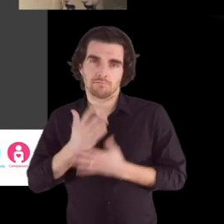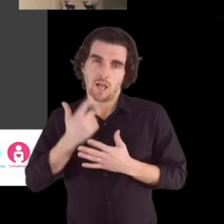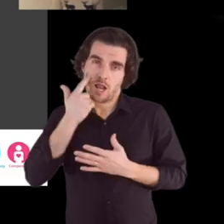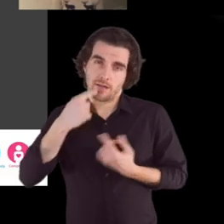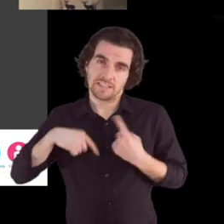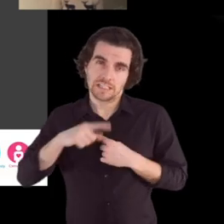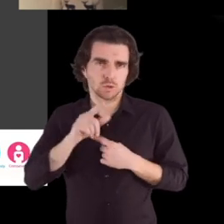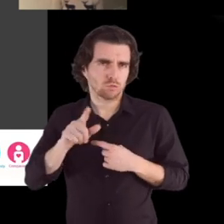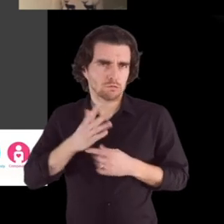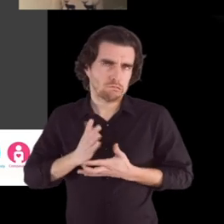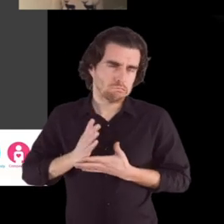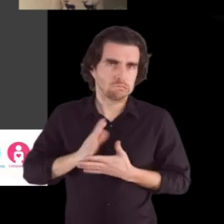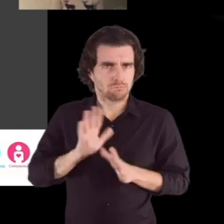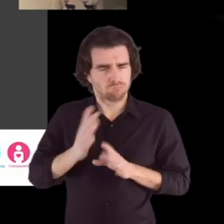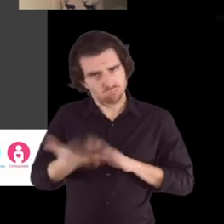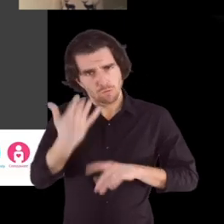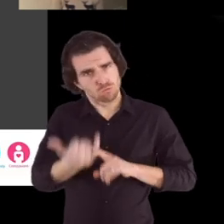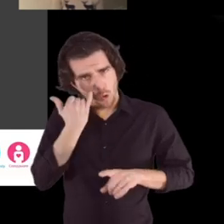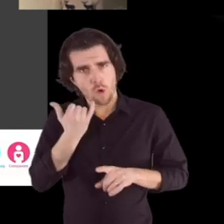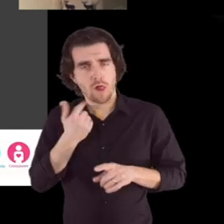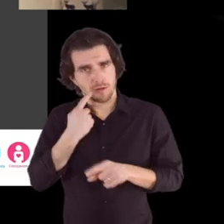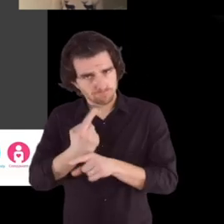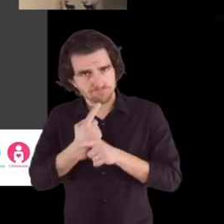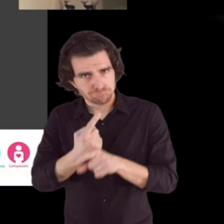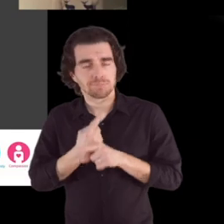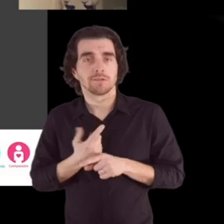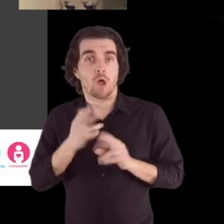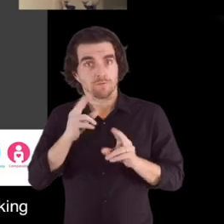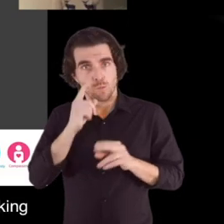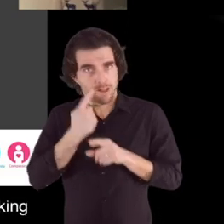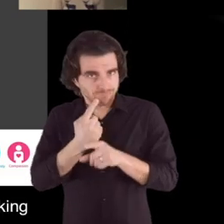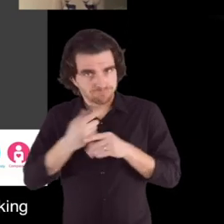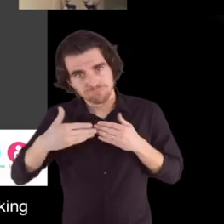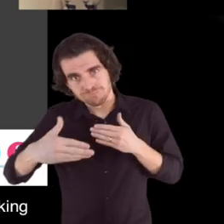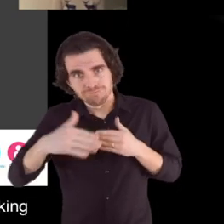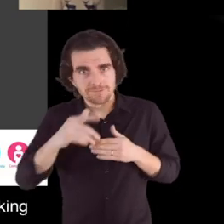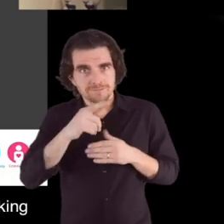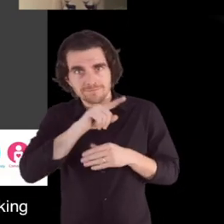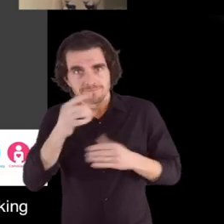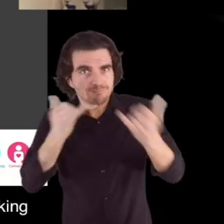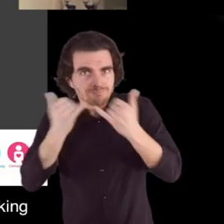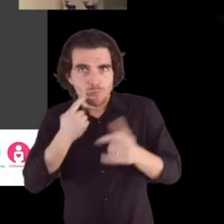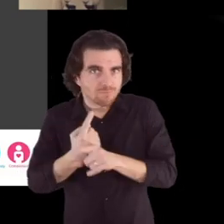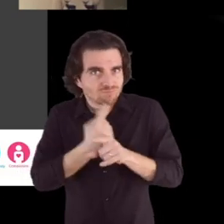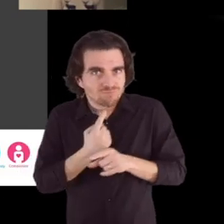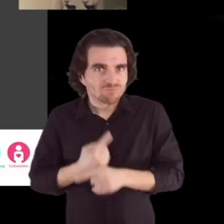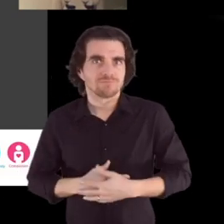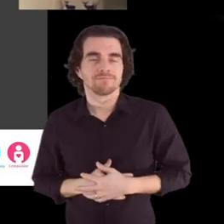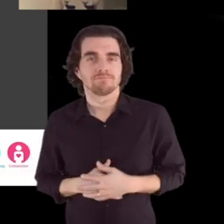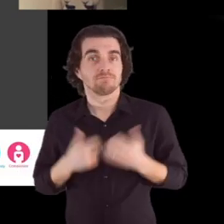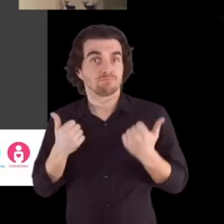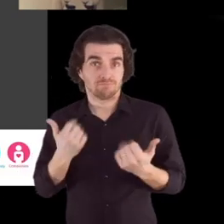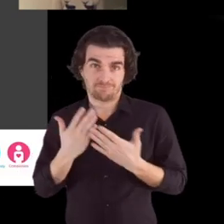a.m. to 5 p.m. We are a lovely bunch, so don't hesitate to call. And, you know, hopefully we'll get speaking to somebody at some